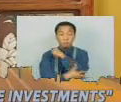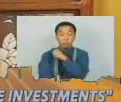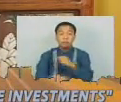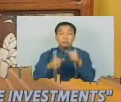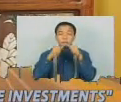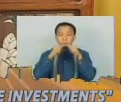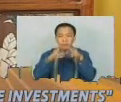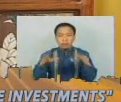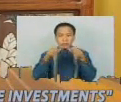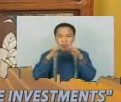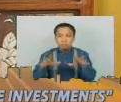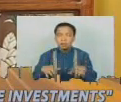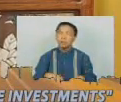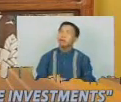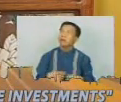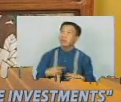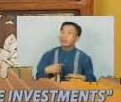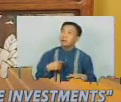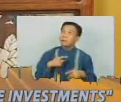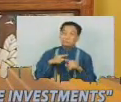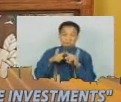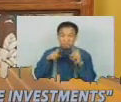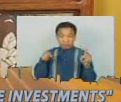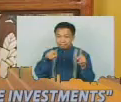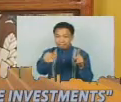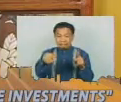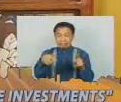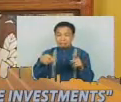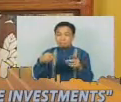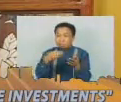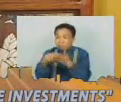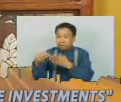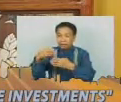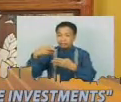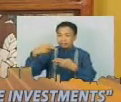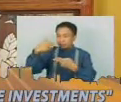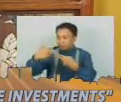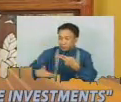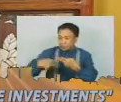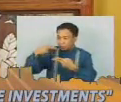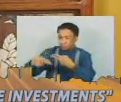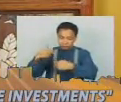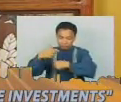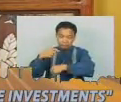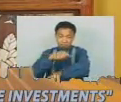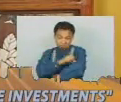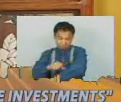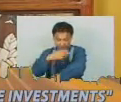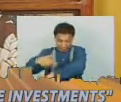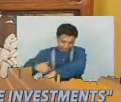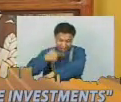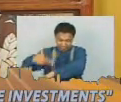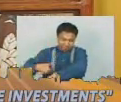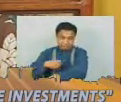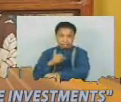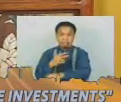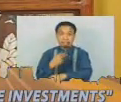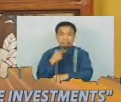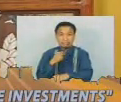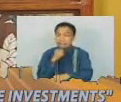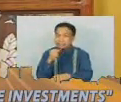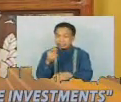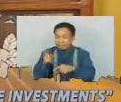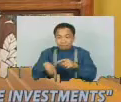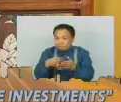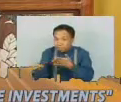pambiling gasa. And then I stop. Kasi parang, that guy doesn't know what he's talking about. Diba? But when I got into